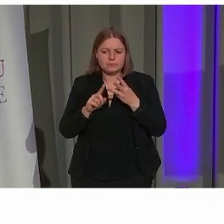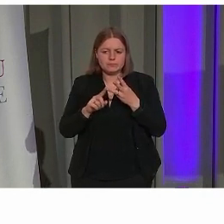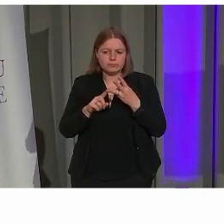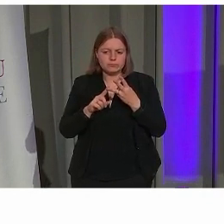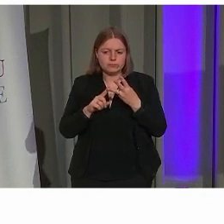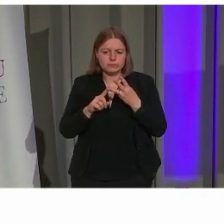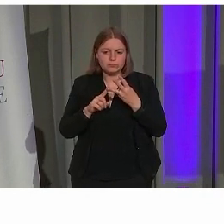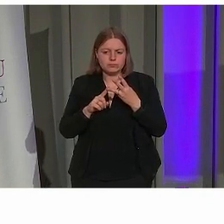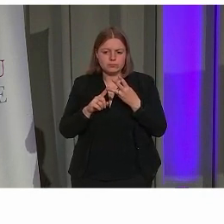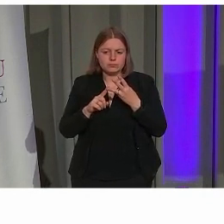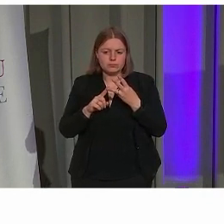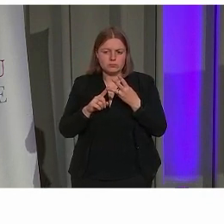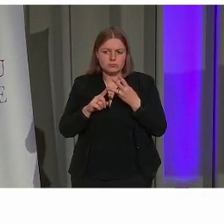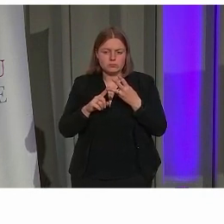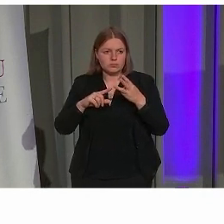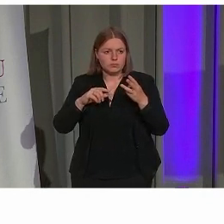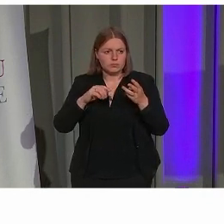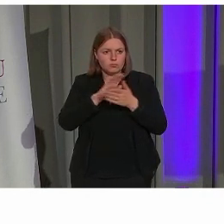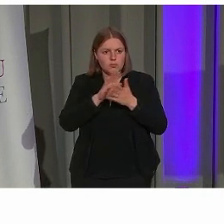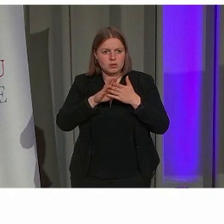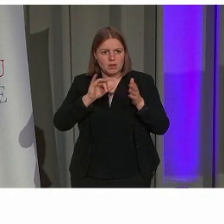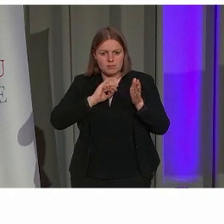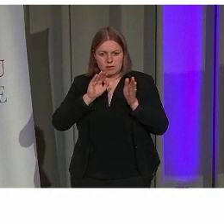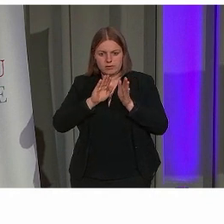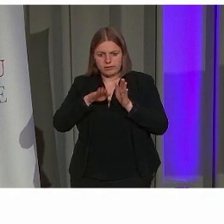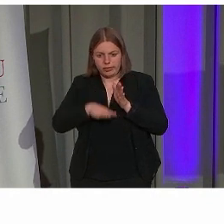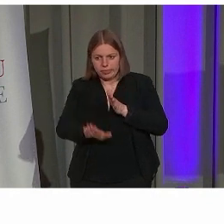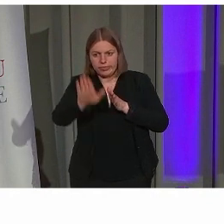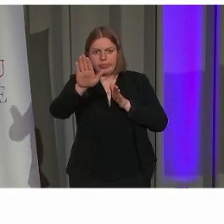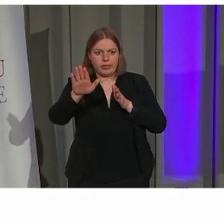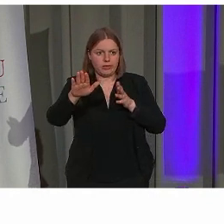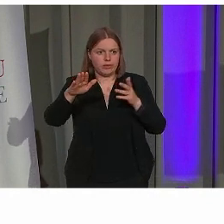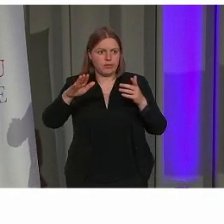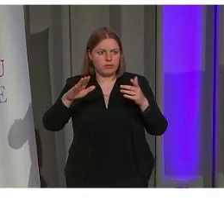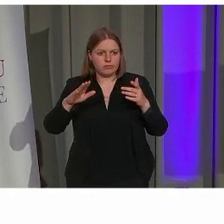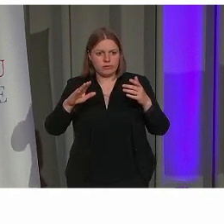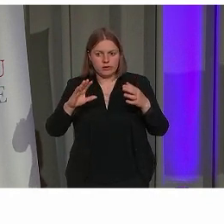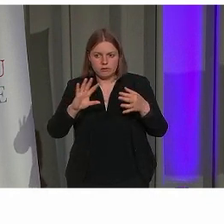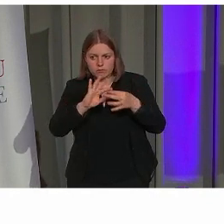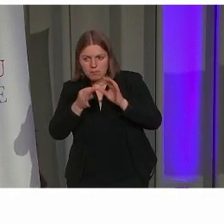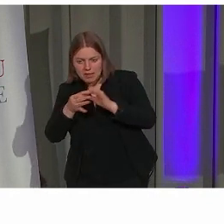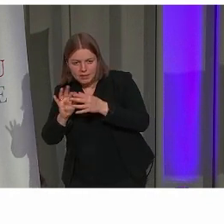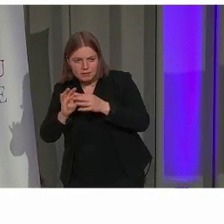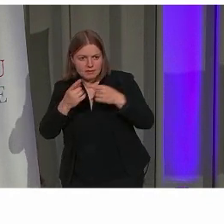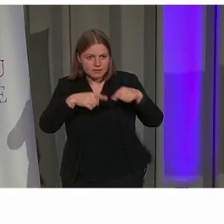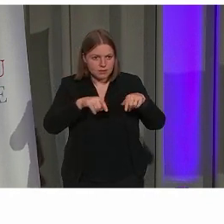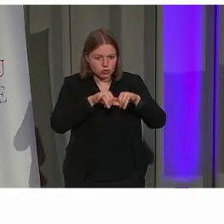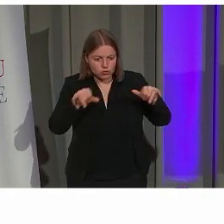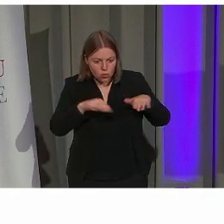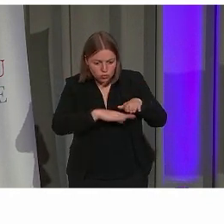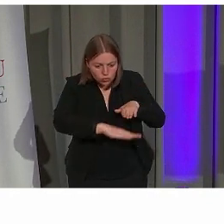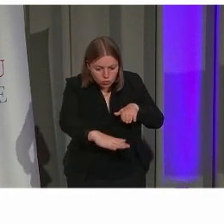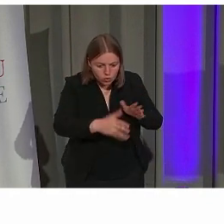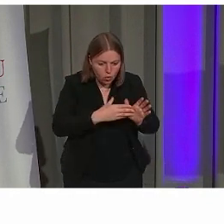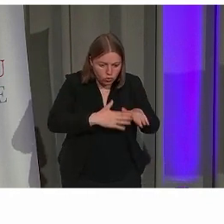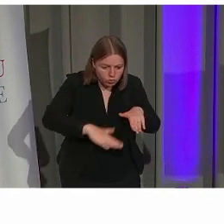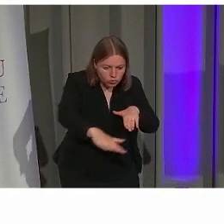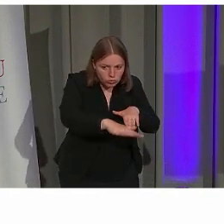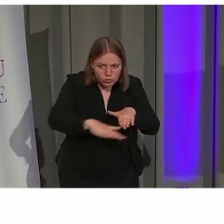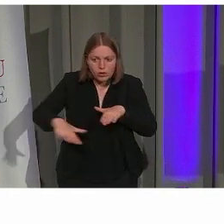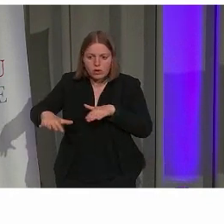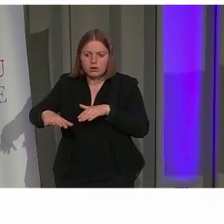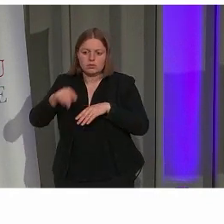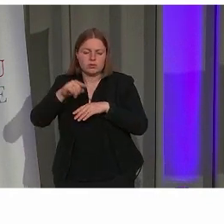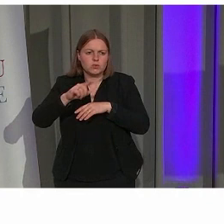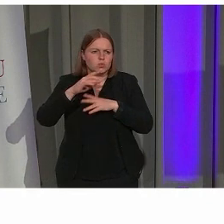Third, the slopes, protections, connections, and pavement changes. You can see is